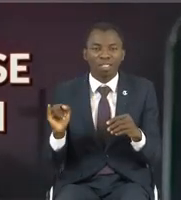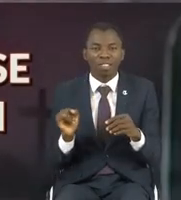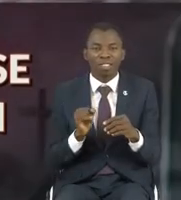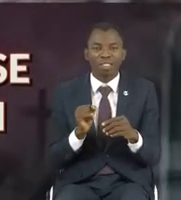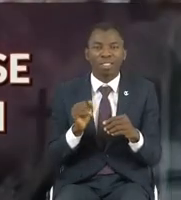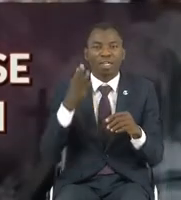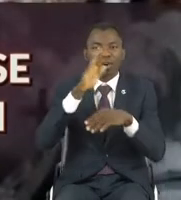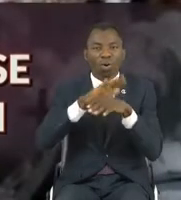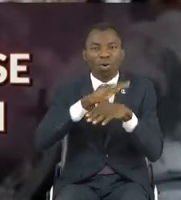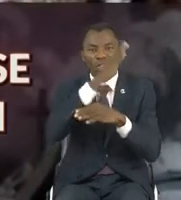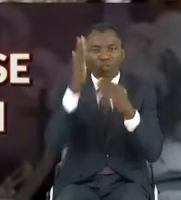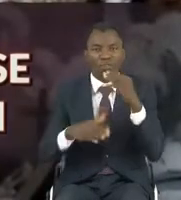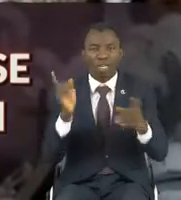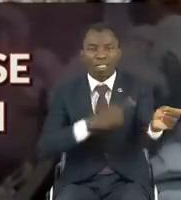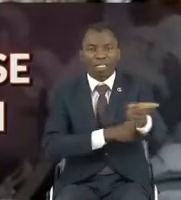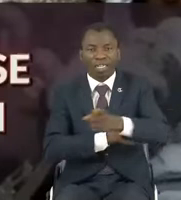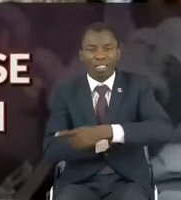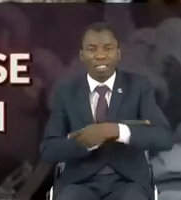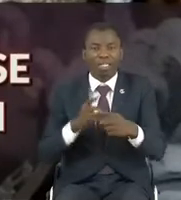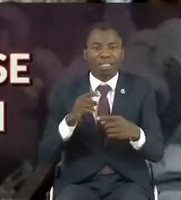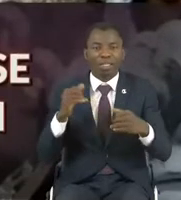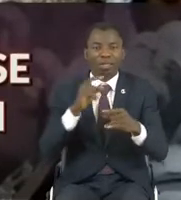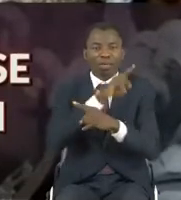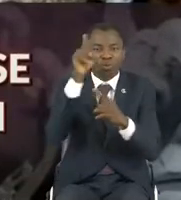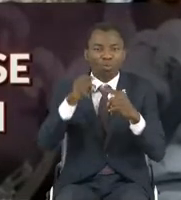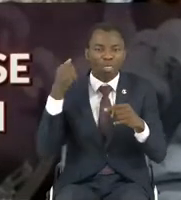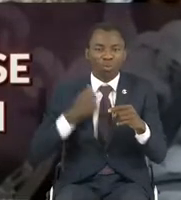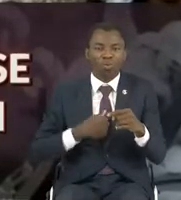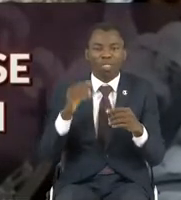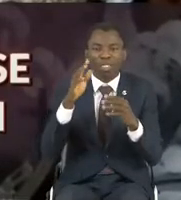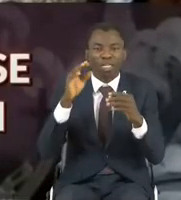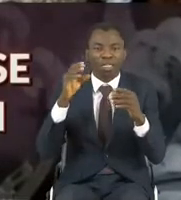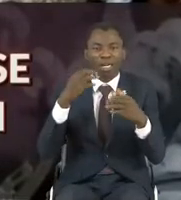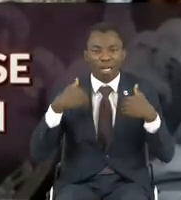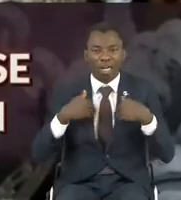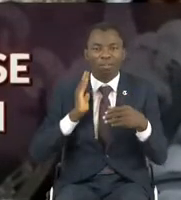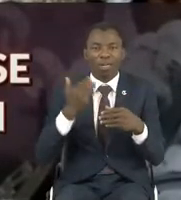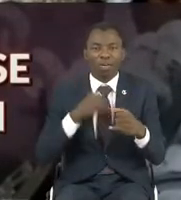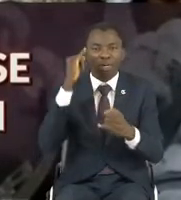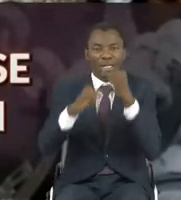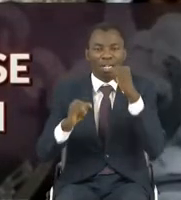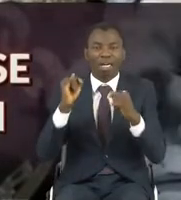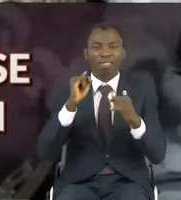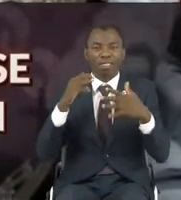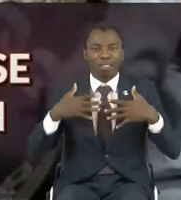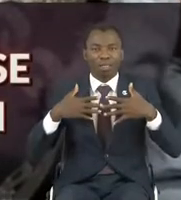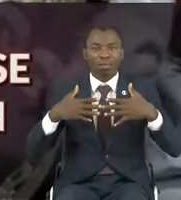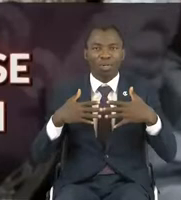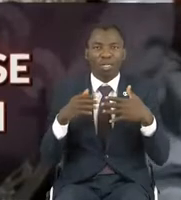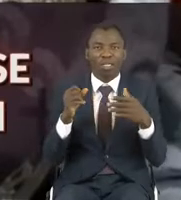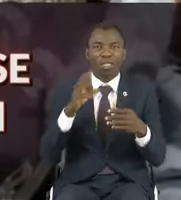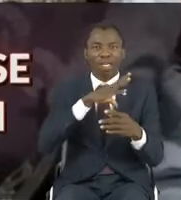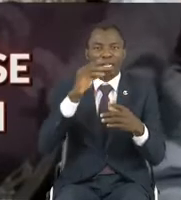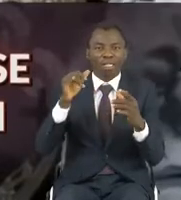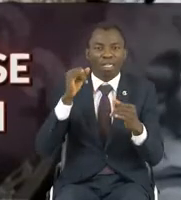final day, when you have your last breath, and you close your eyes, and you open your